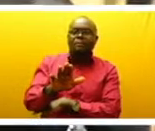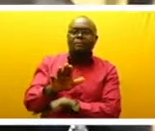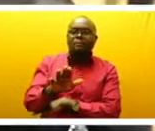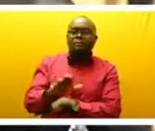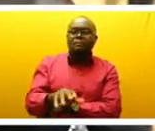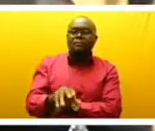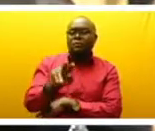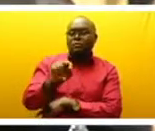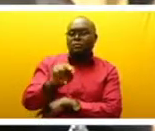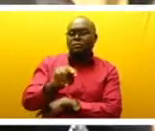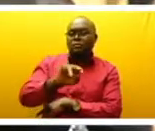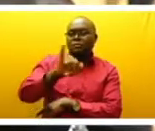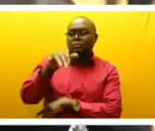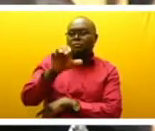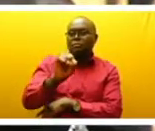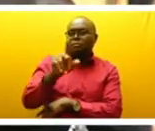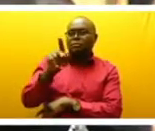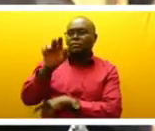Jokindong.